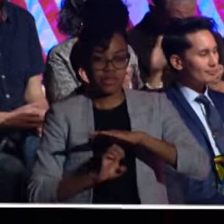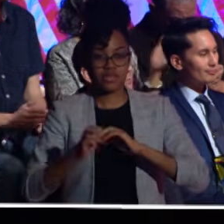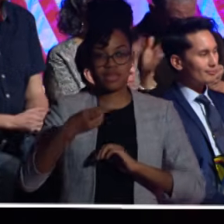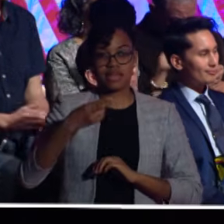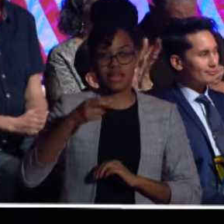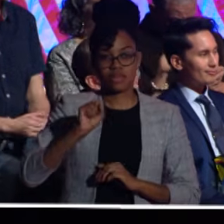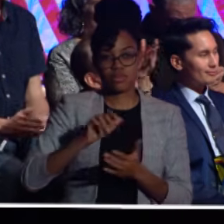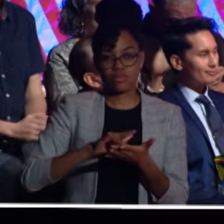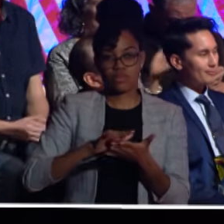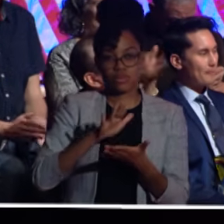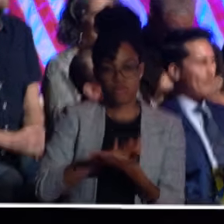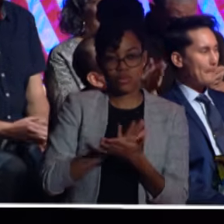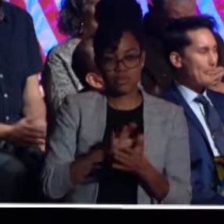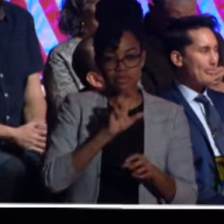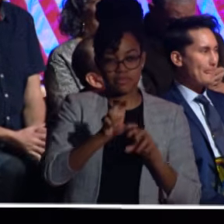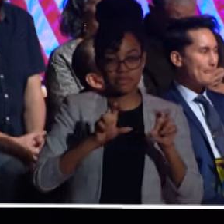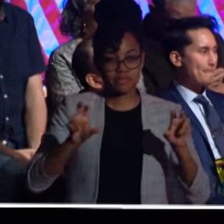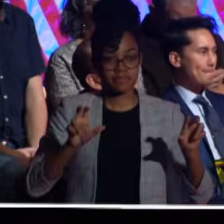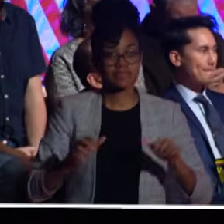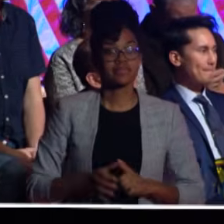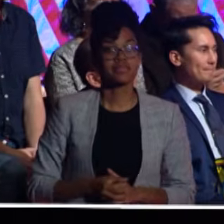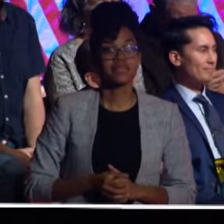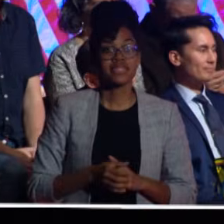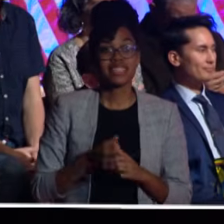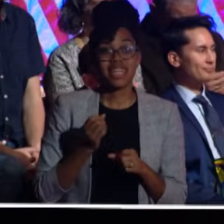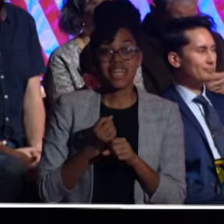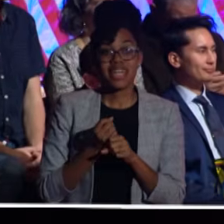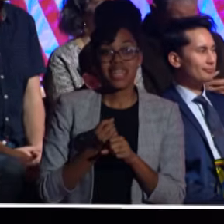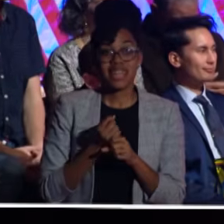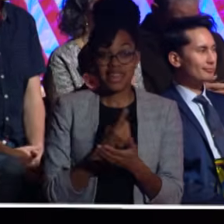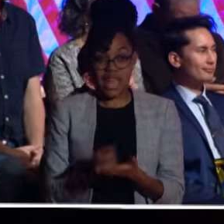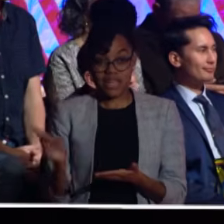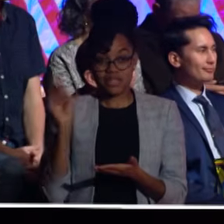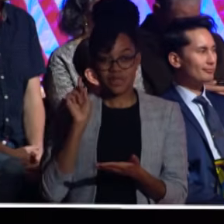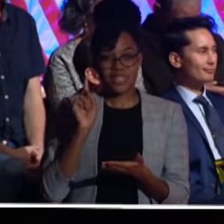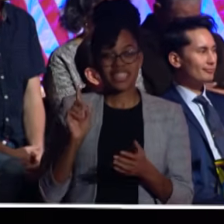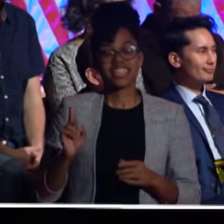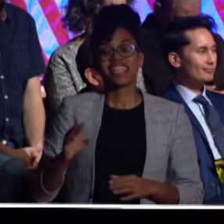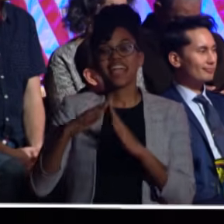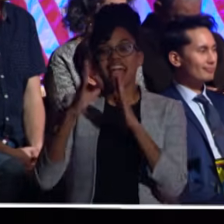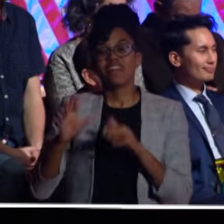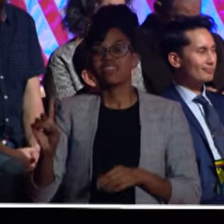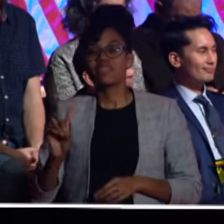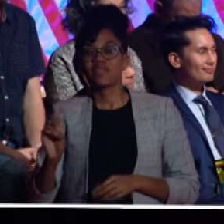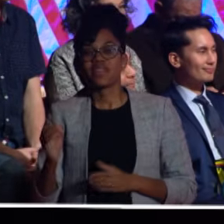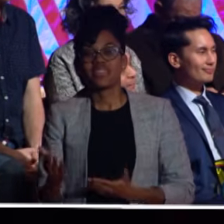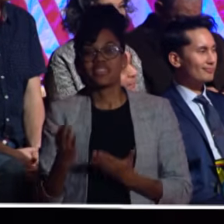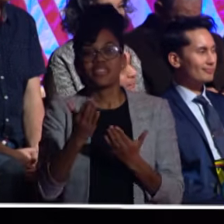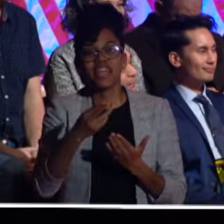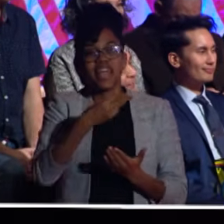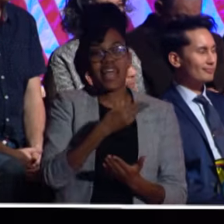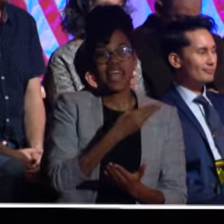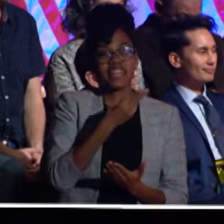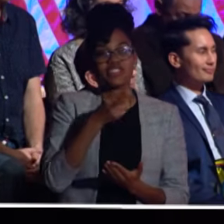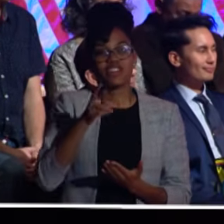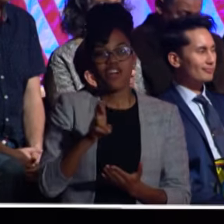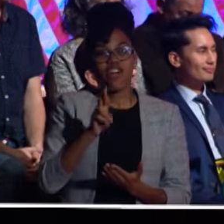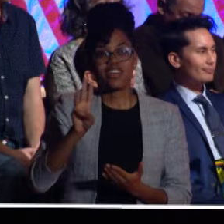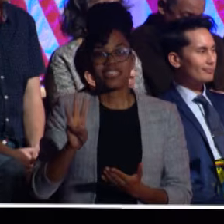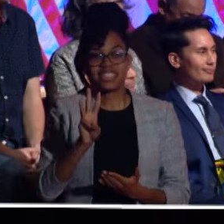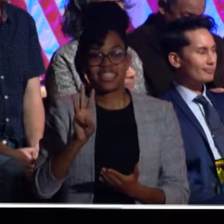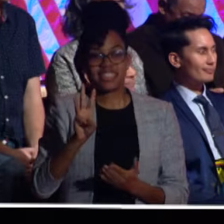Last week, the House Democrats introduced H.R. 6. Thank you, House Democrats. The Dream and Promise